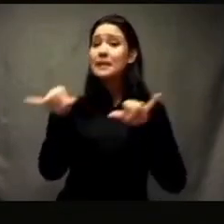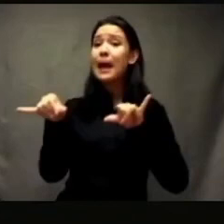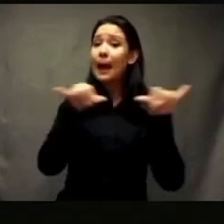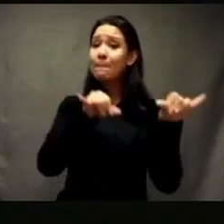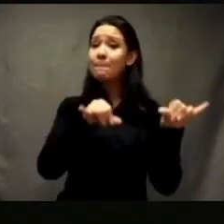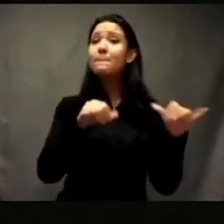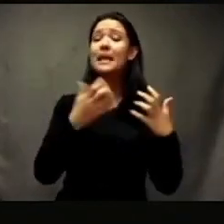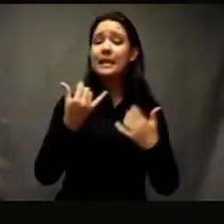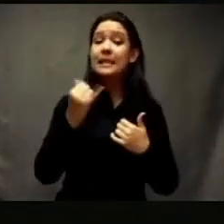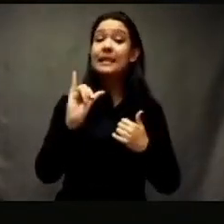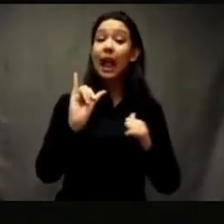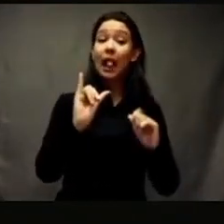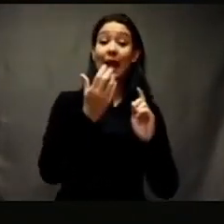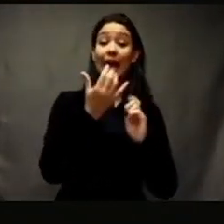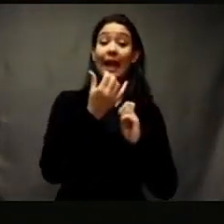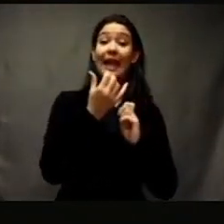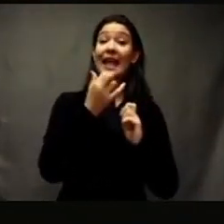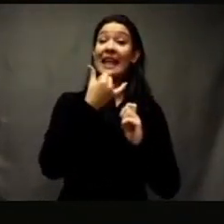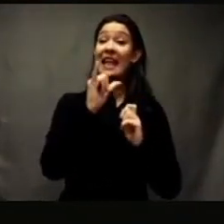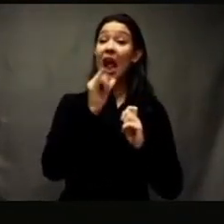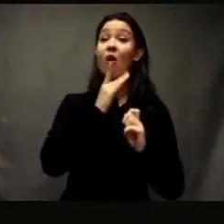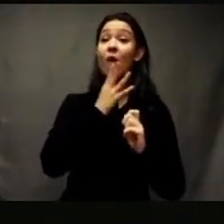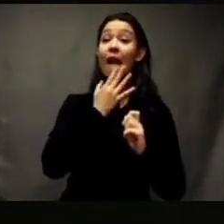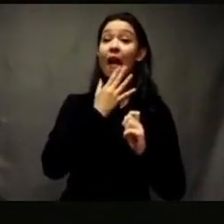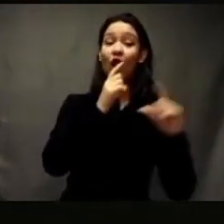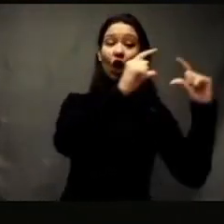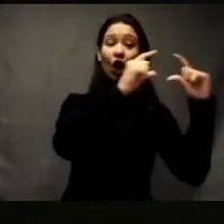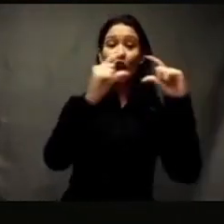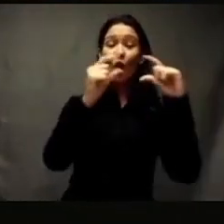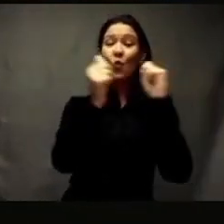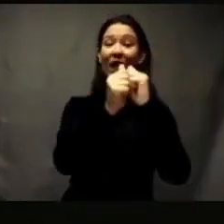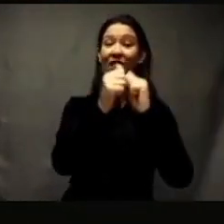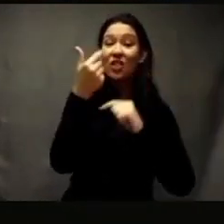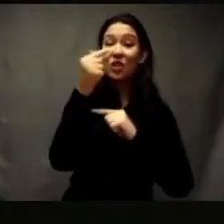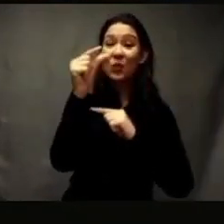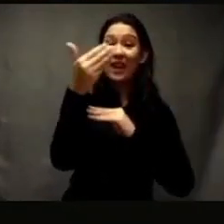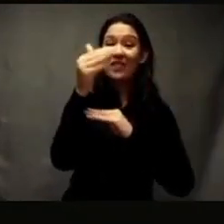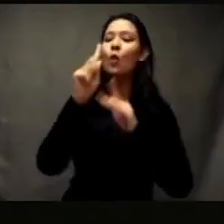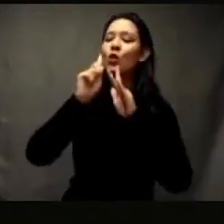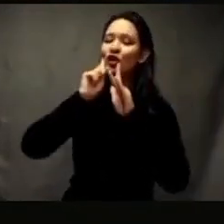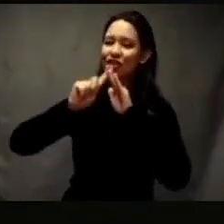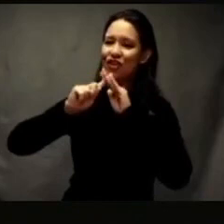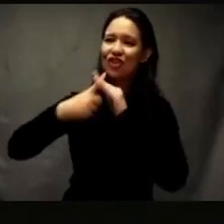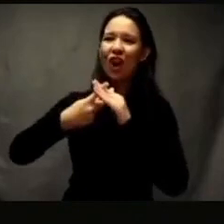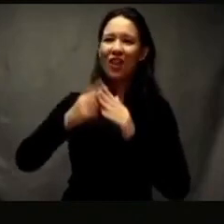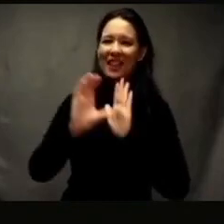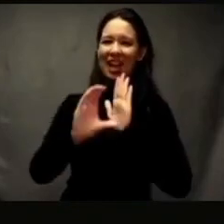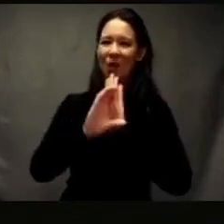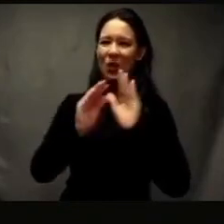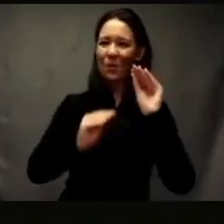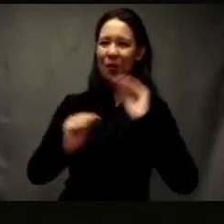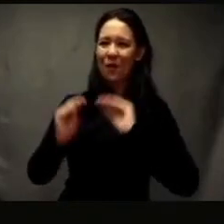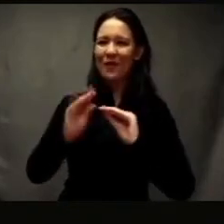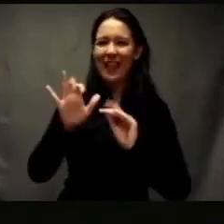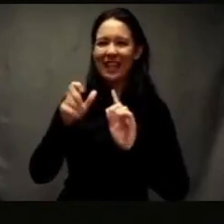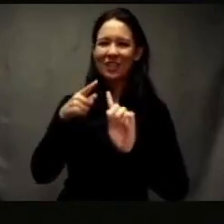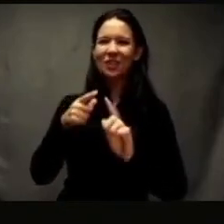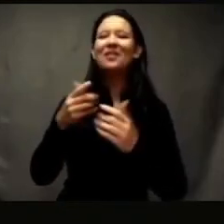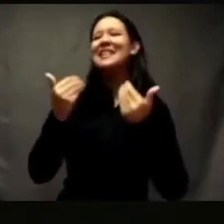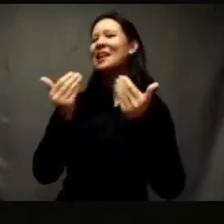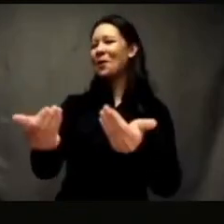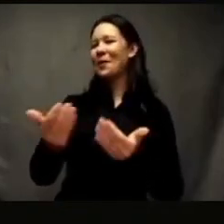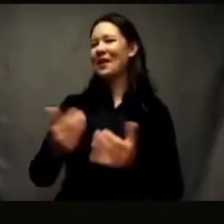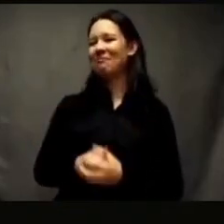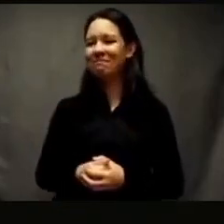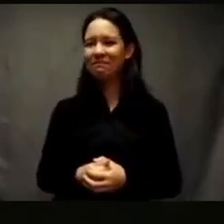yellow block with a green flag, and that will start all your characters, just like Maddie said was the goal. All right, keep going. Let's see what the